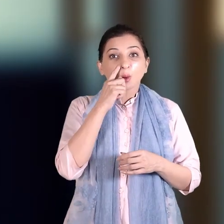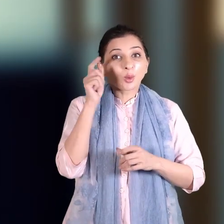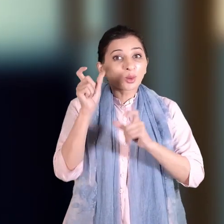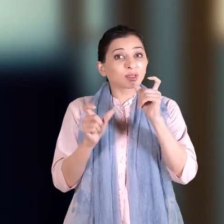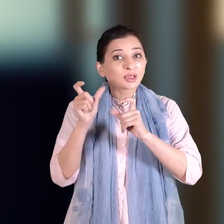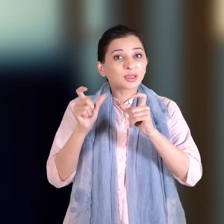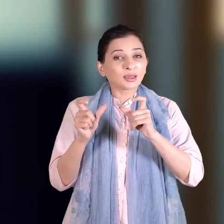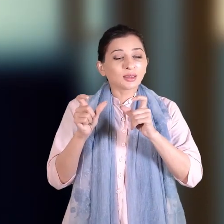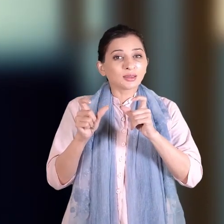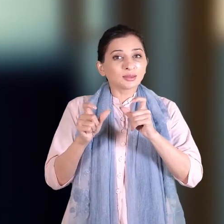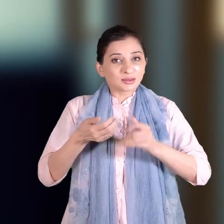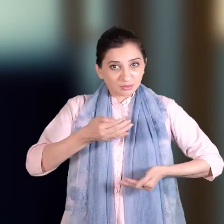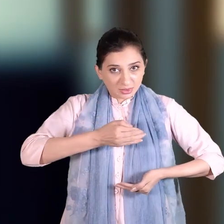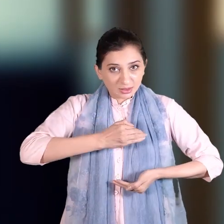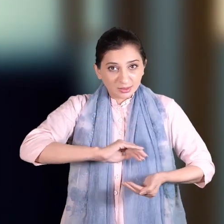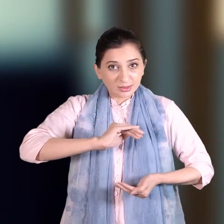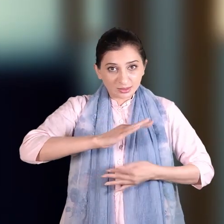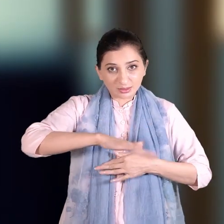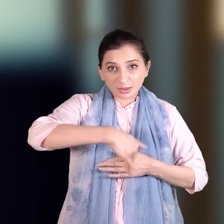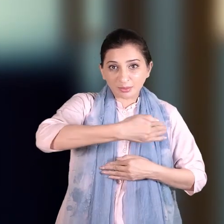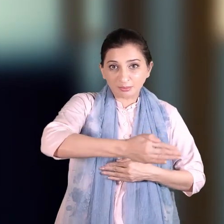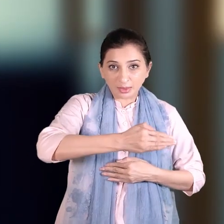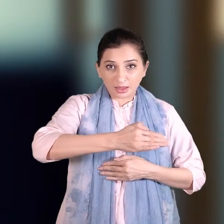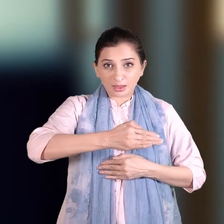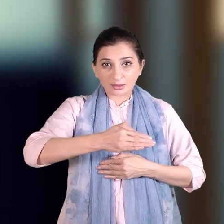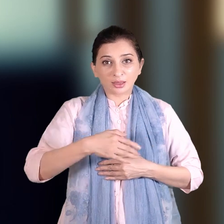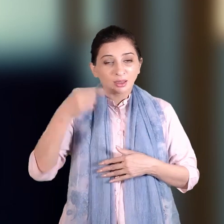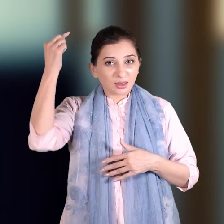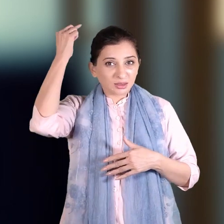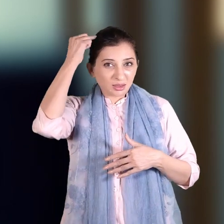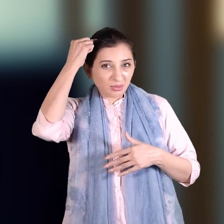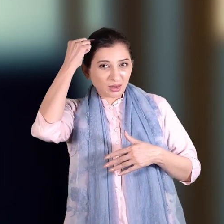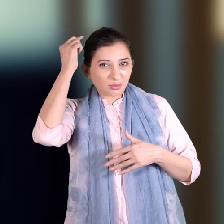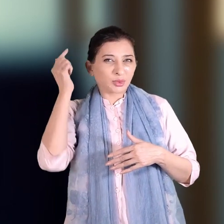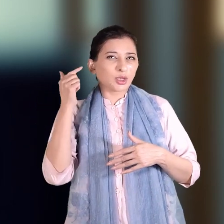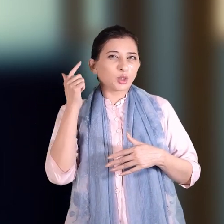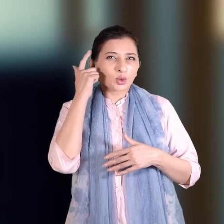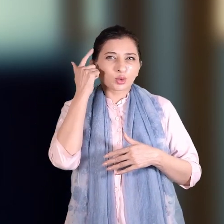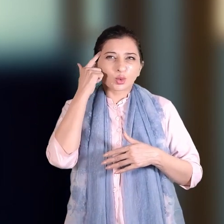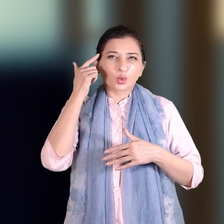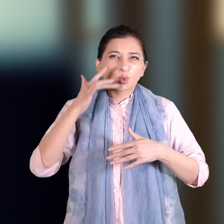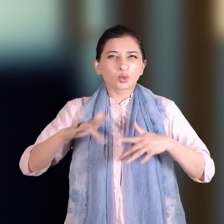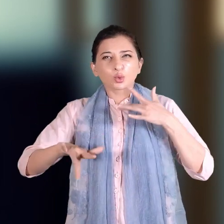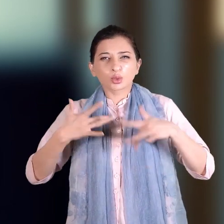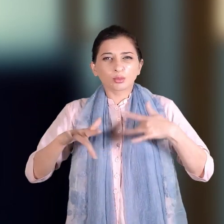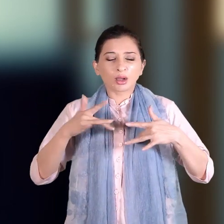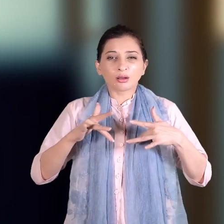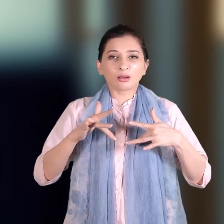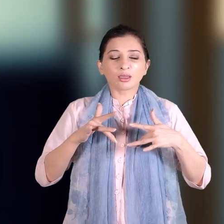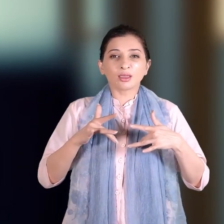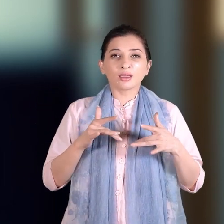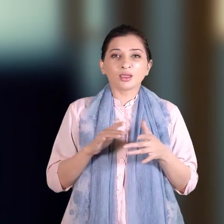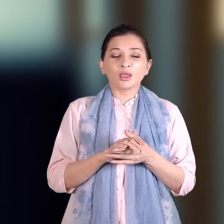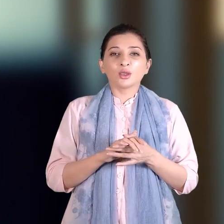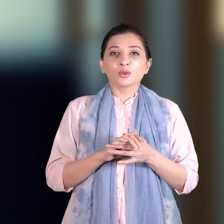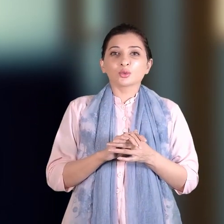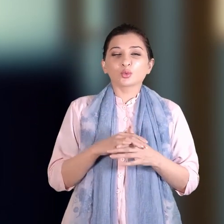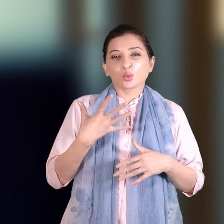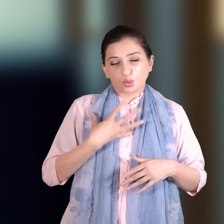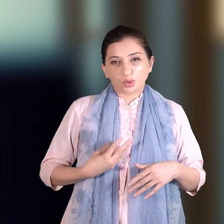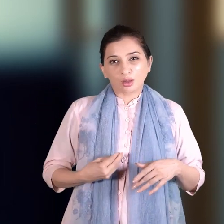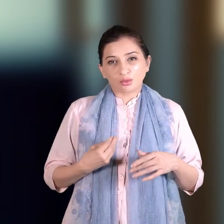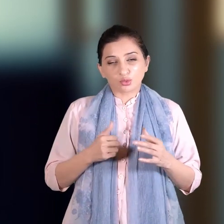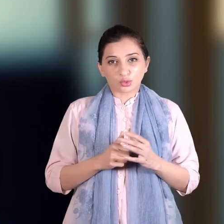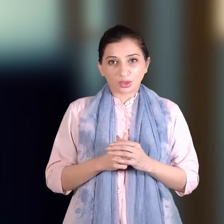when women are going through such negative emotions about themselves, it's very unfortunate that they're